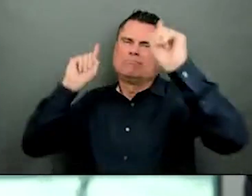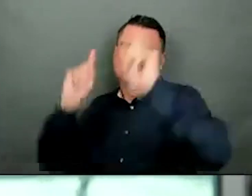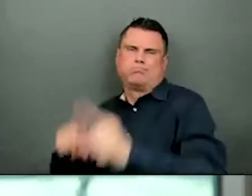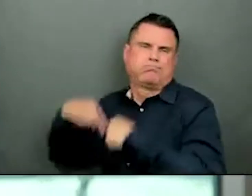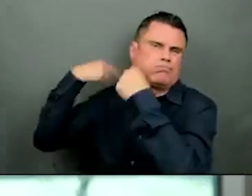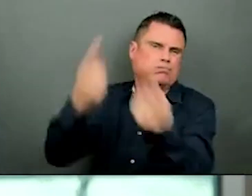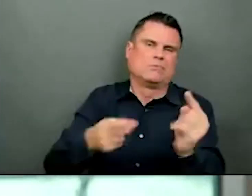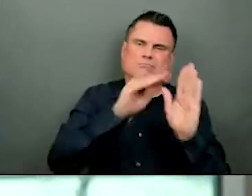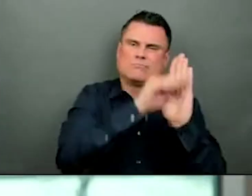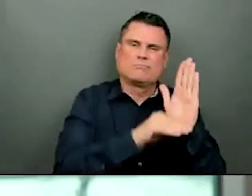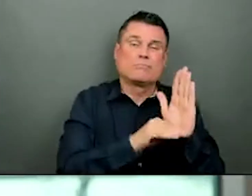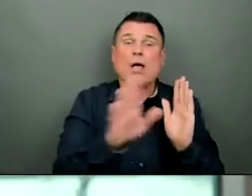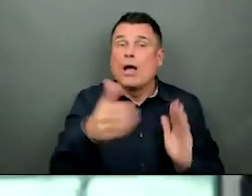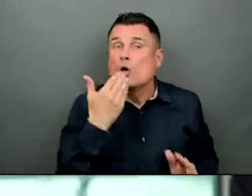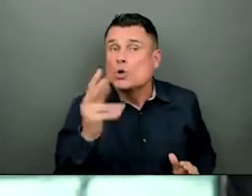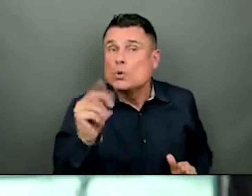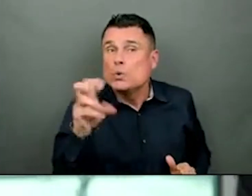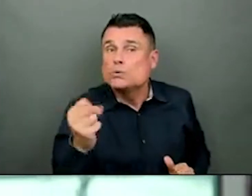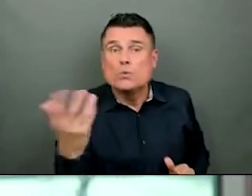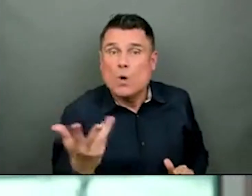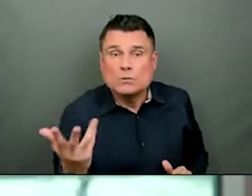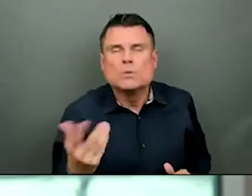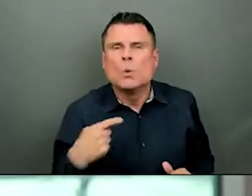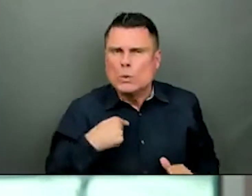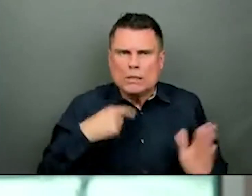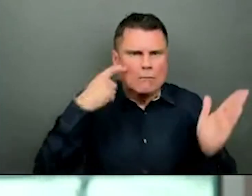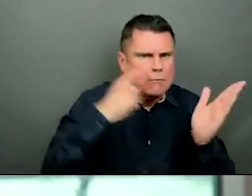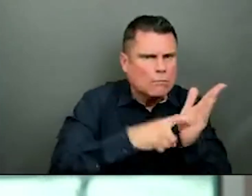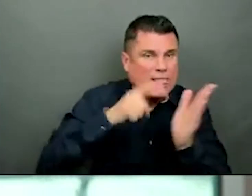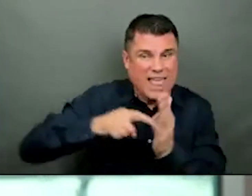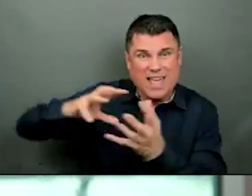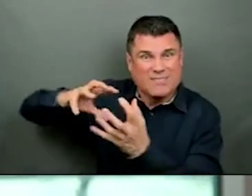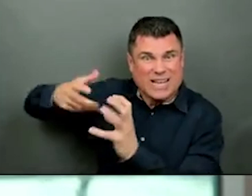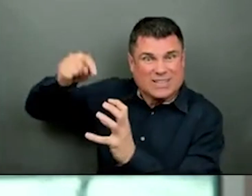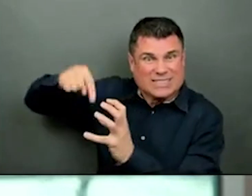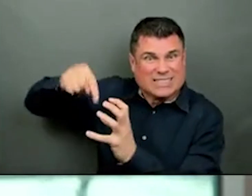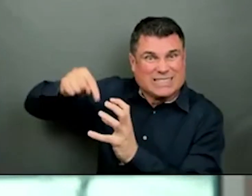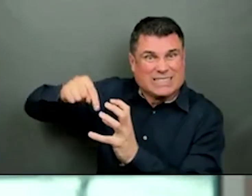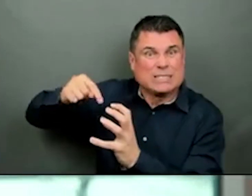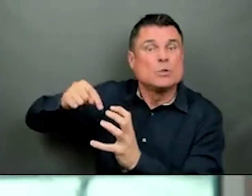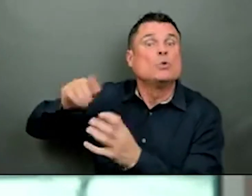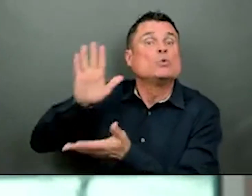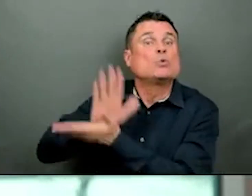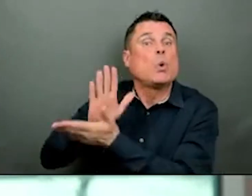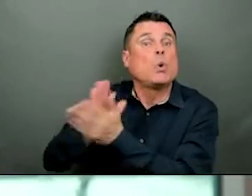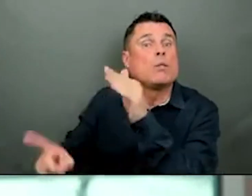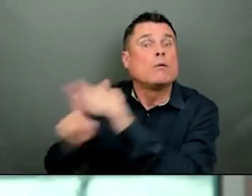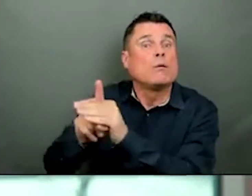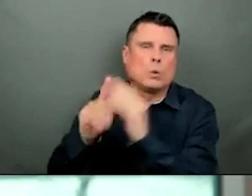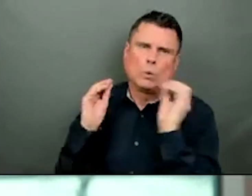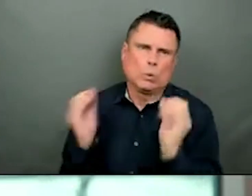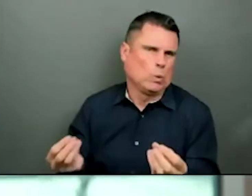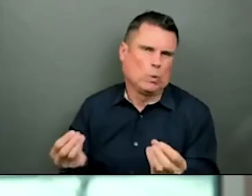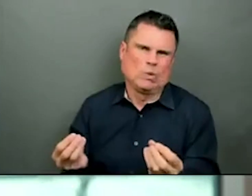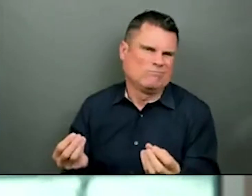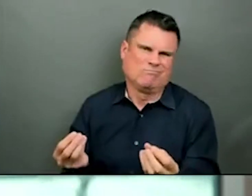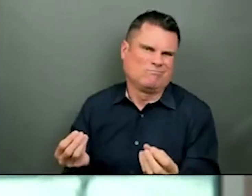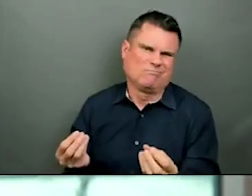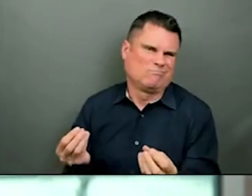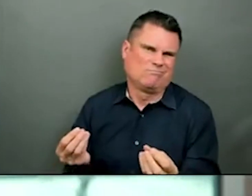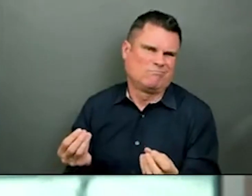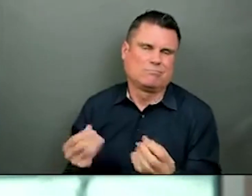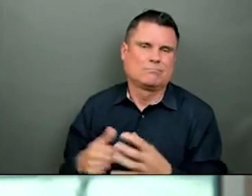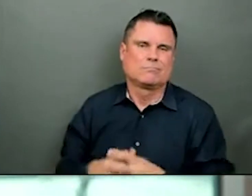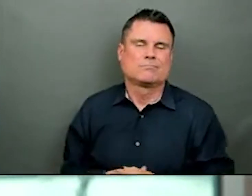doing additional testing, but every single case in BC is followed up, whether it's a variant or not, and we often